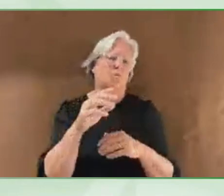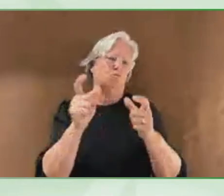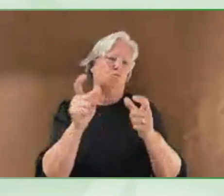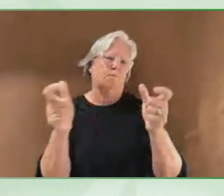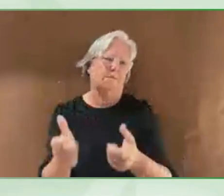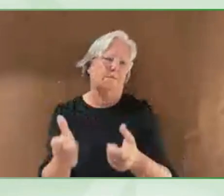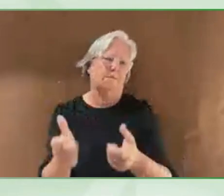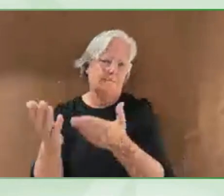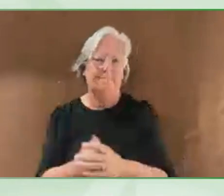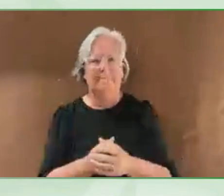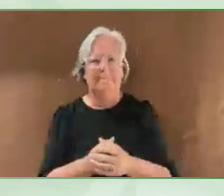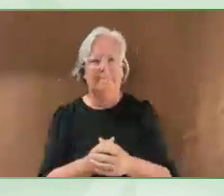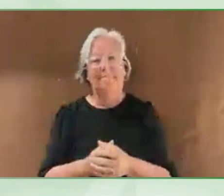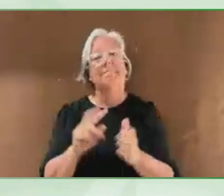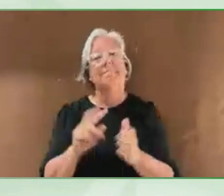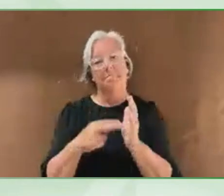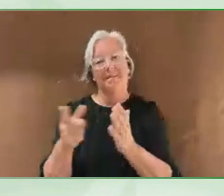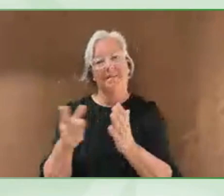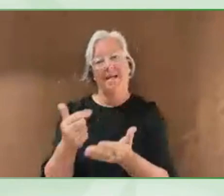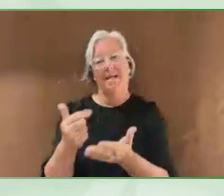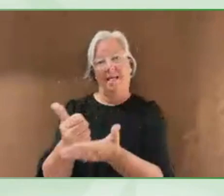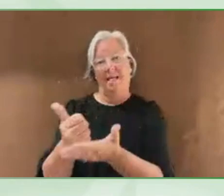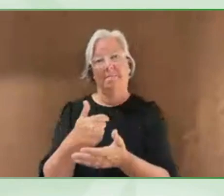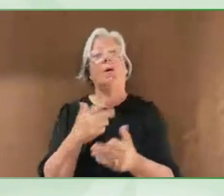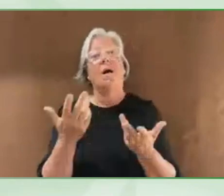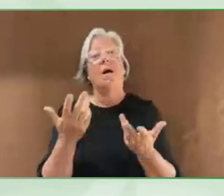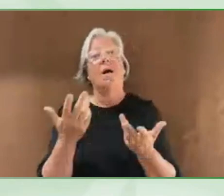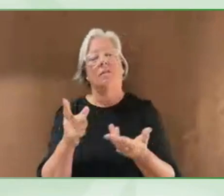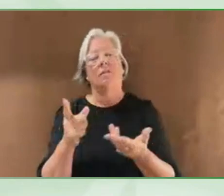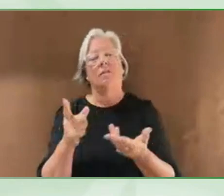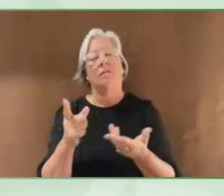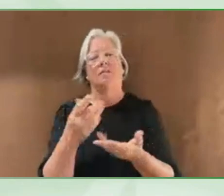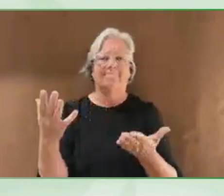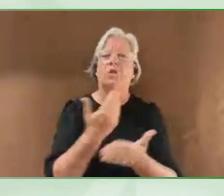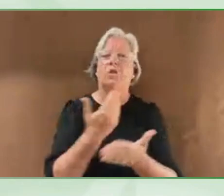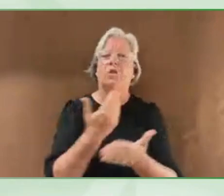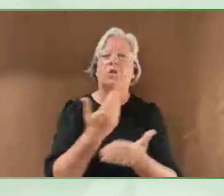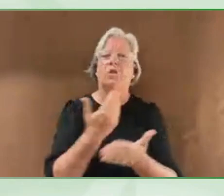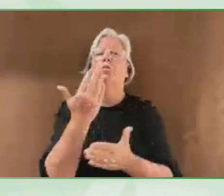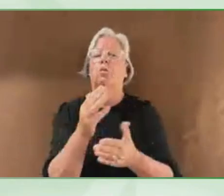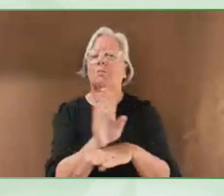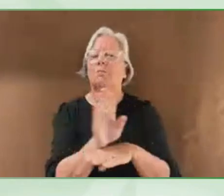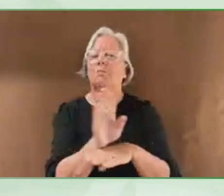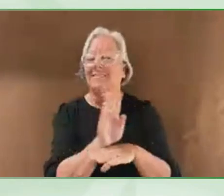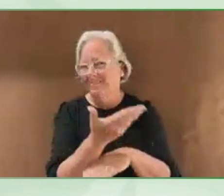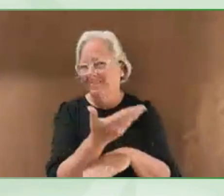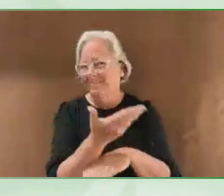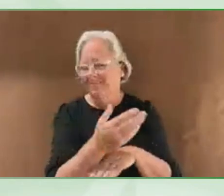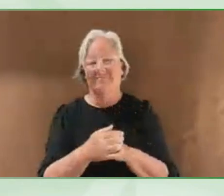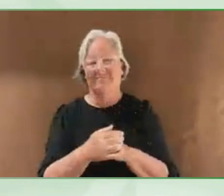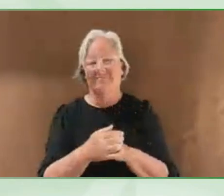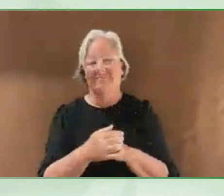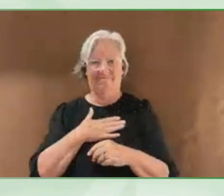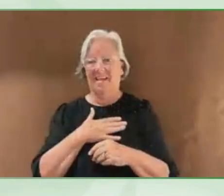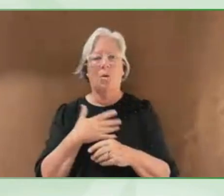helps us win new business as well. So that's understood, and it's particularly understood by our sales community. And I have